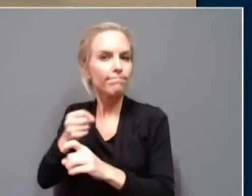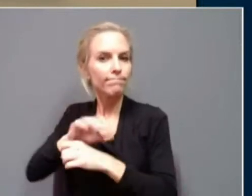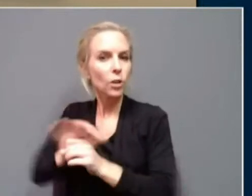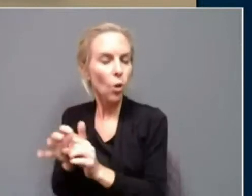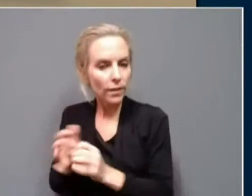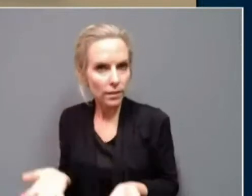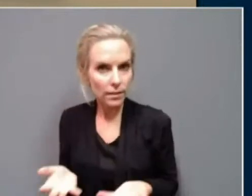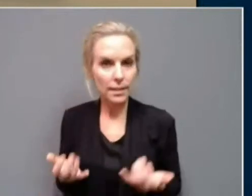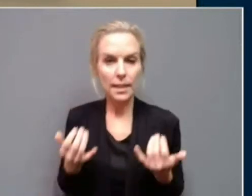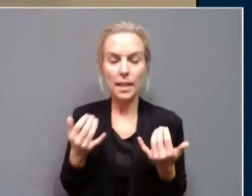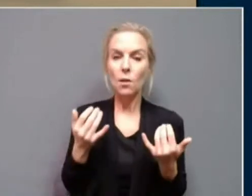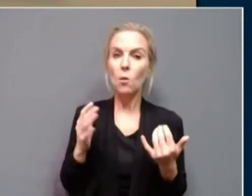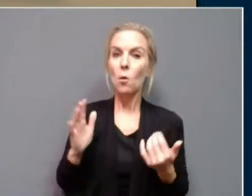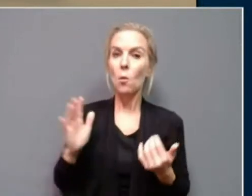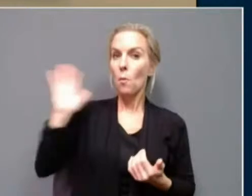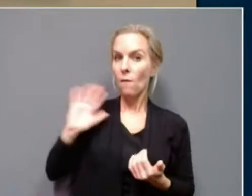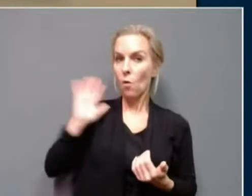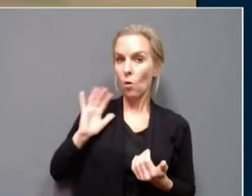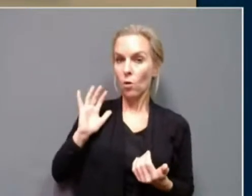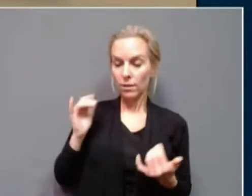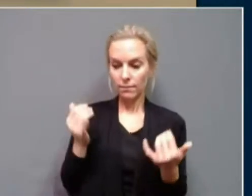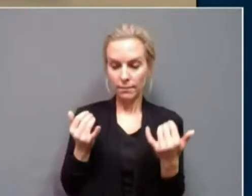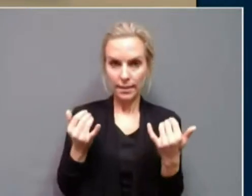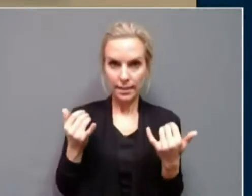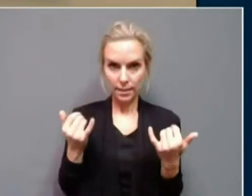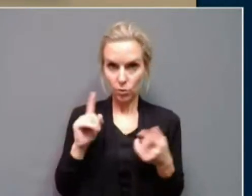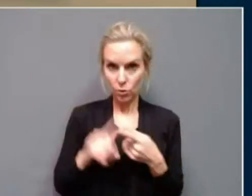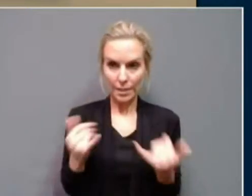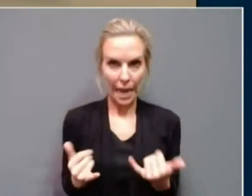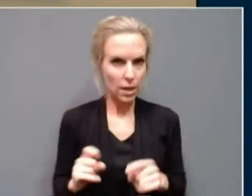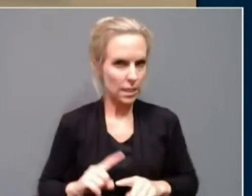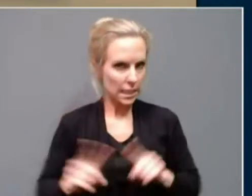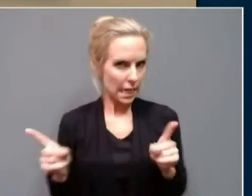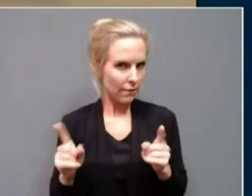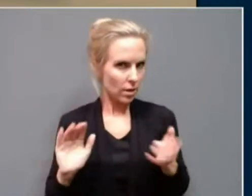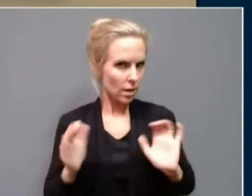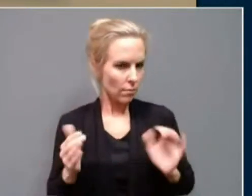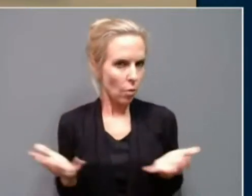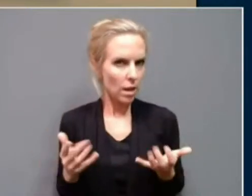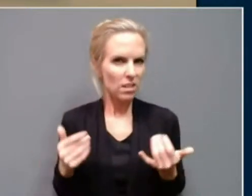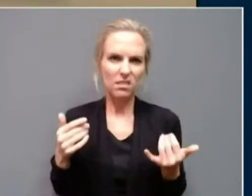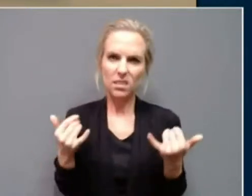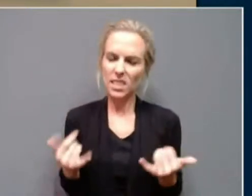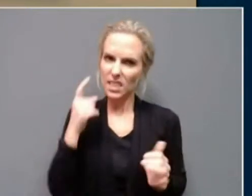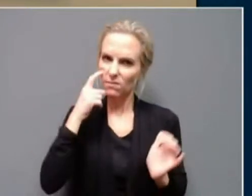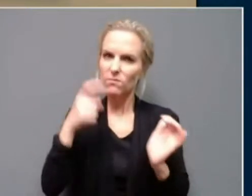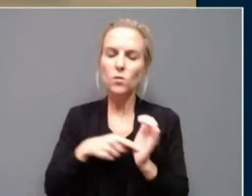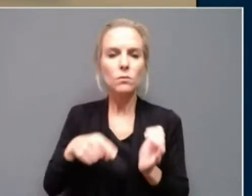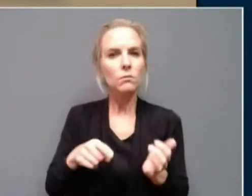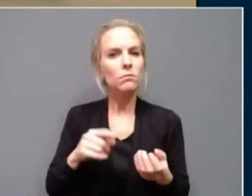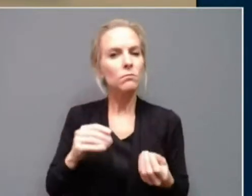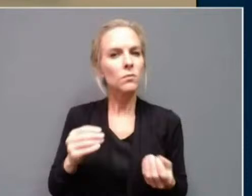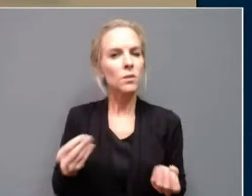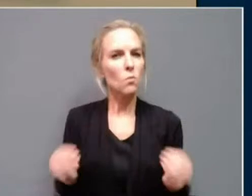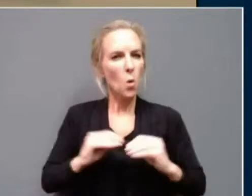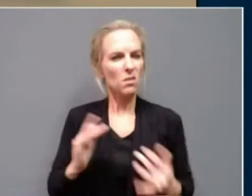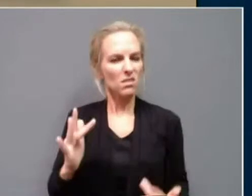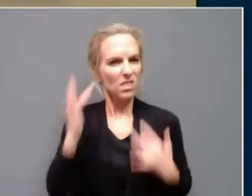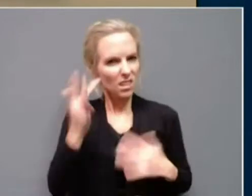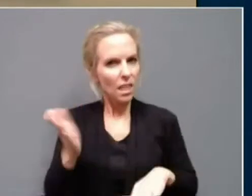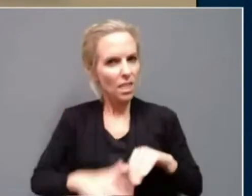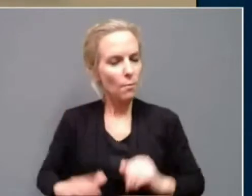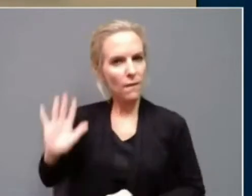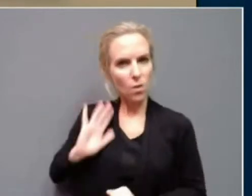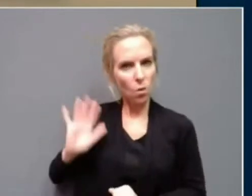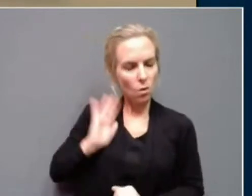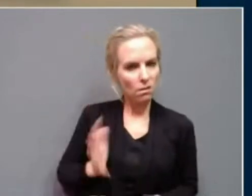that's different is it seems like they're sicker. We have almost no vaccinated